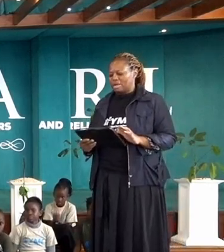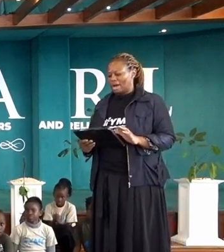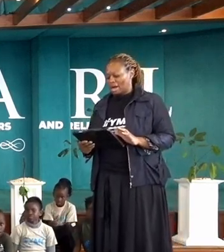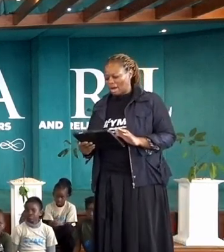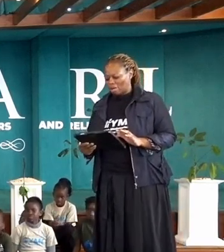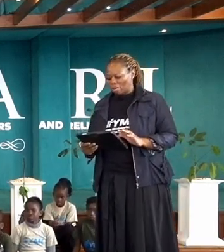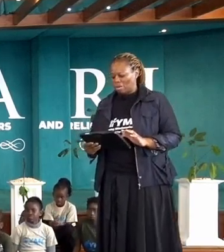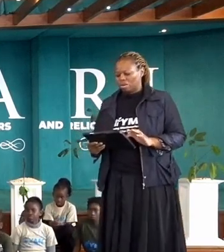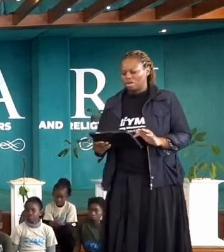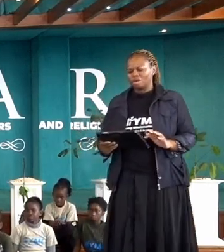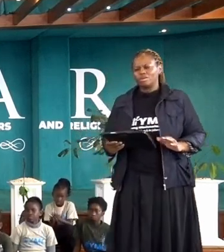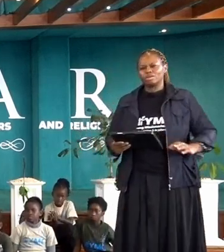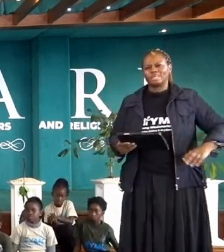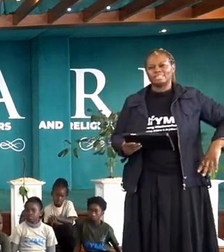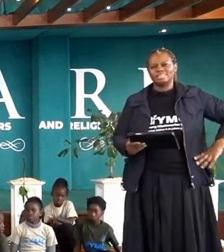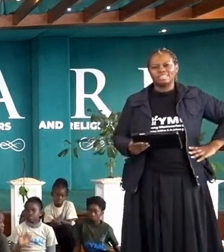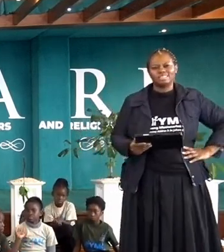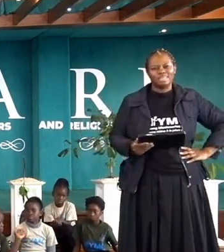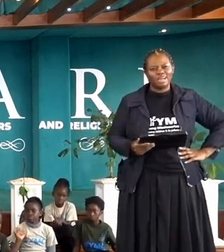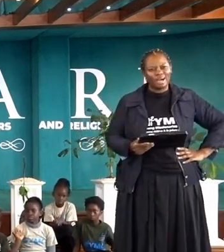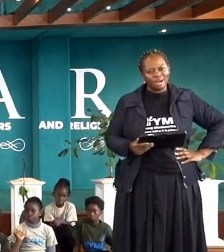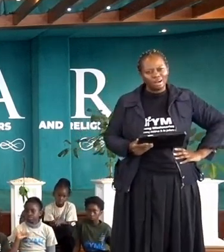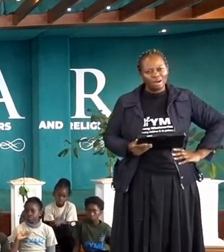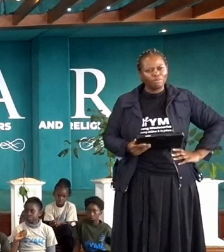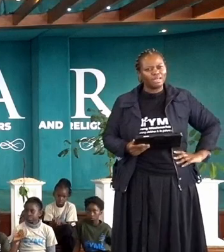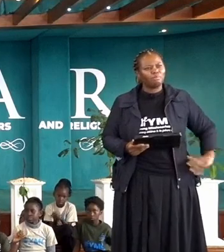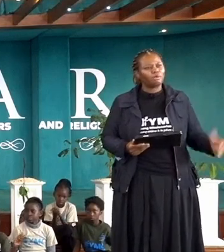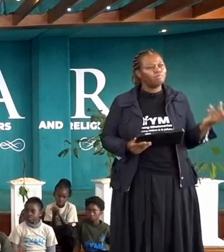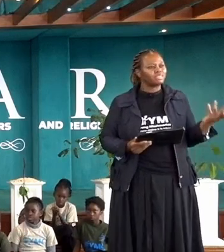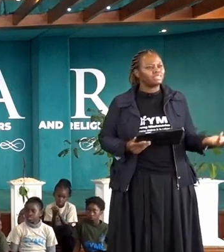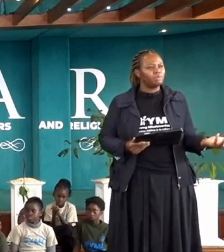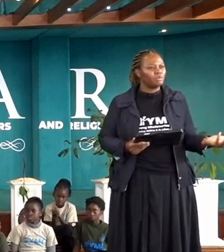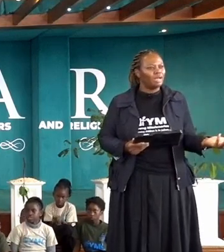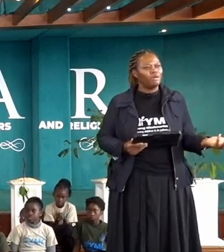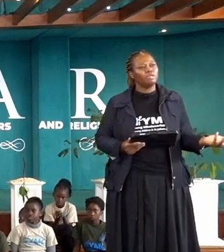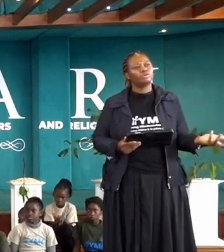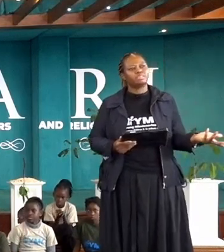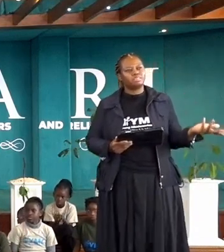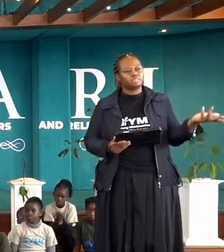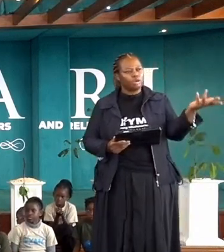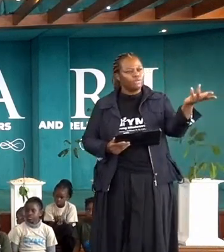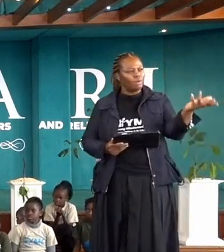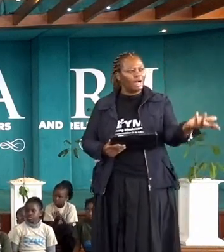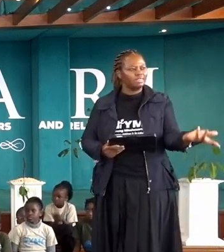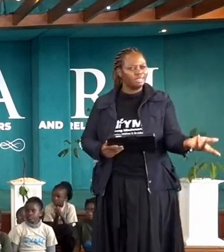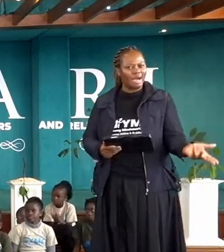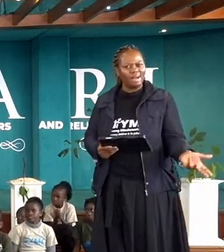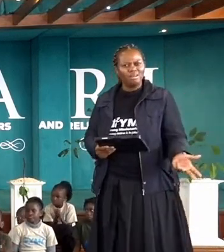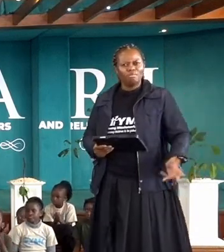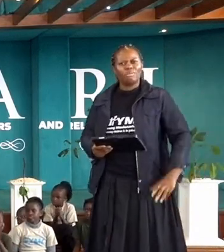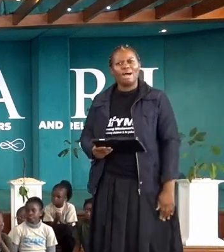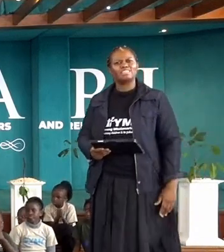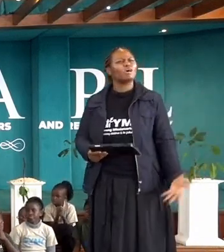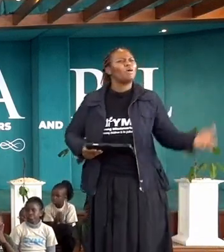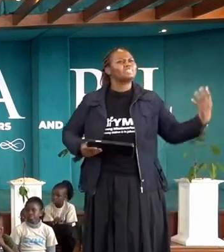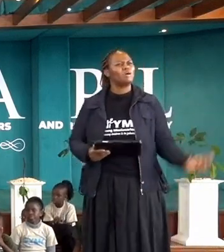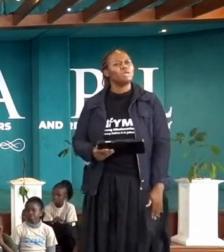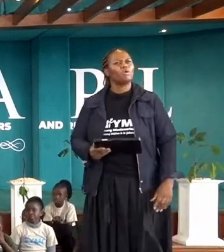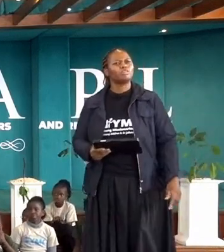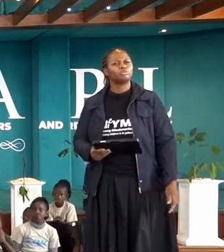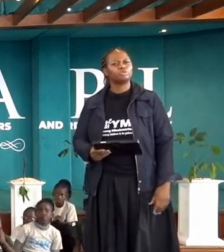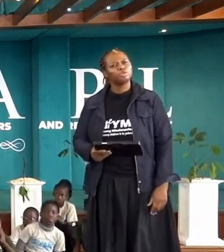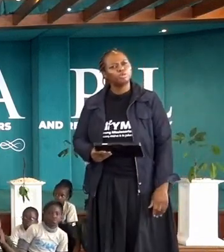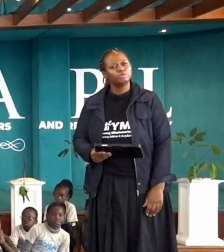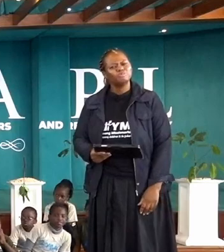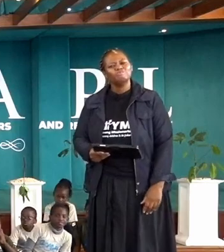God. Now, God looked at this and said, I've already promised these people I will not destroy the world in a flood. So what